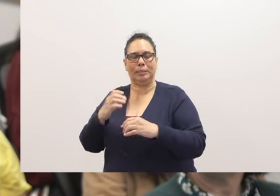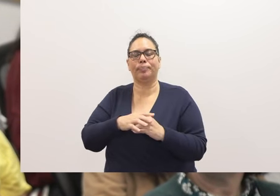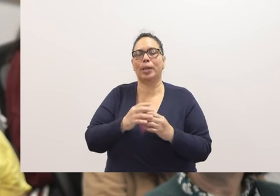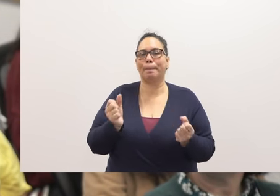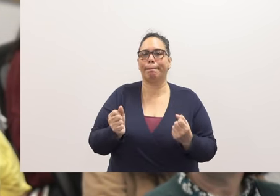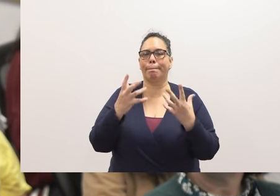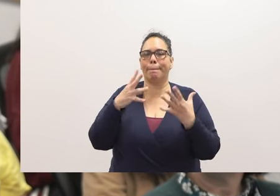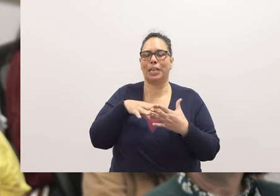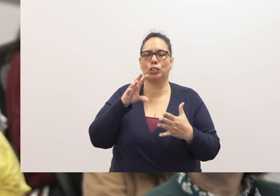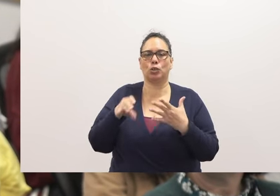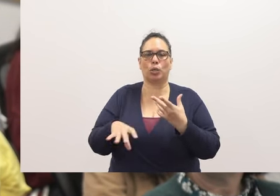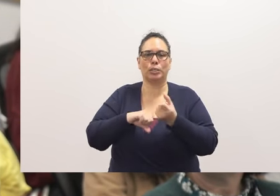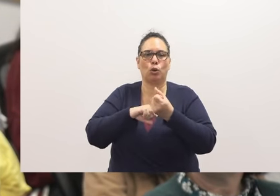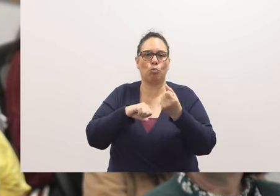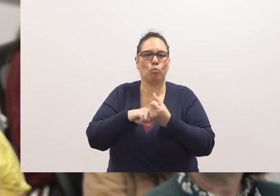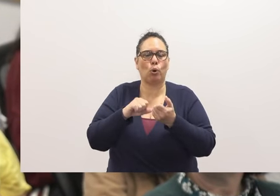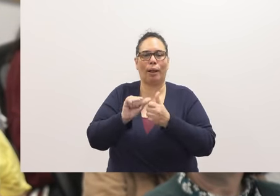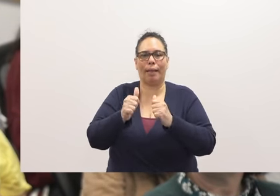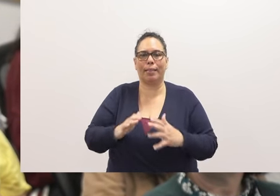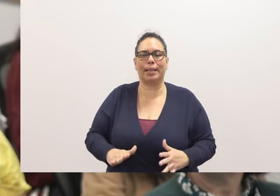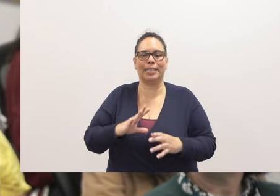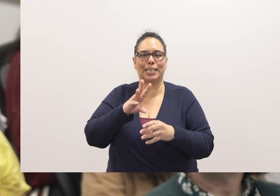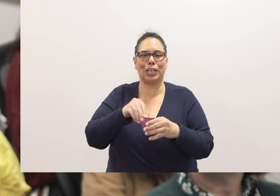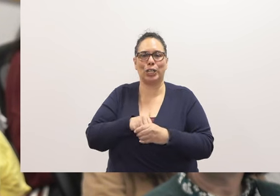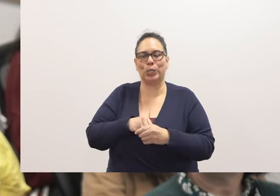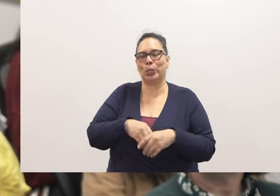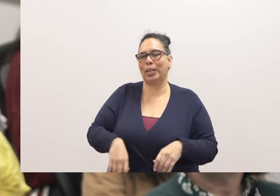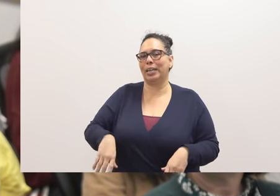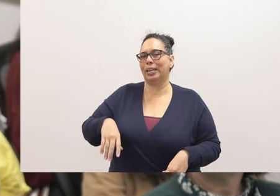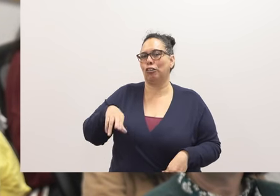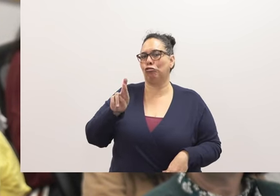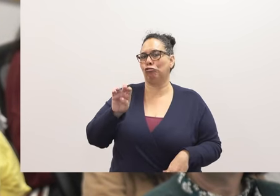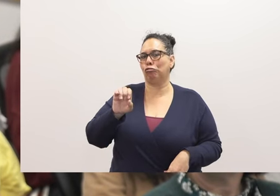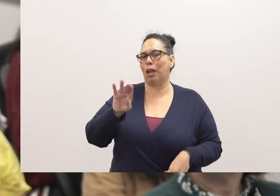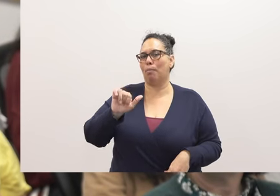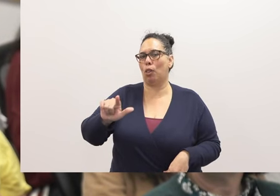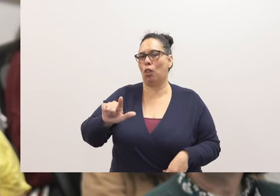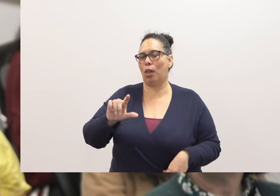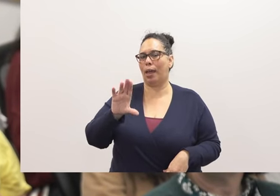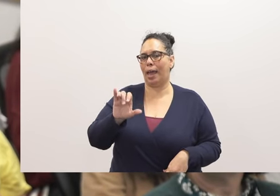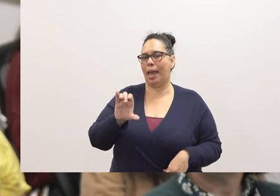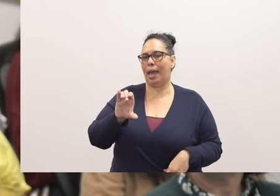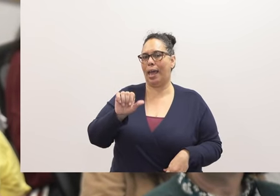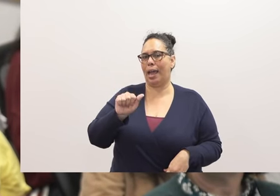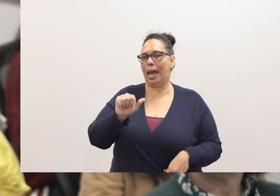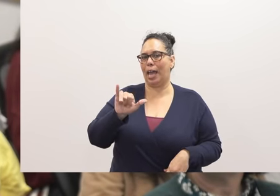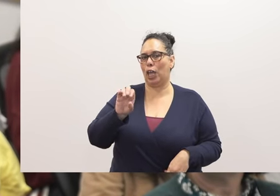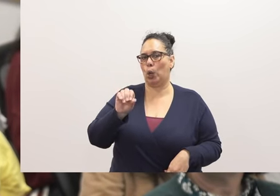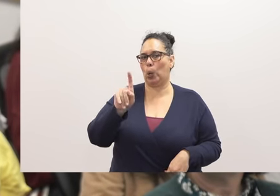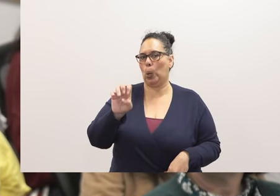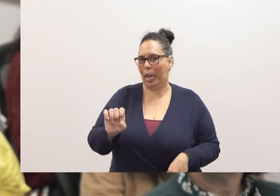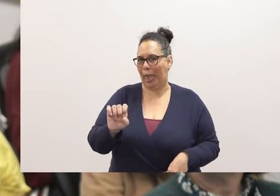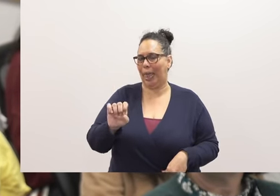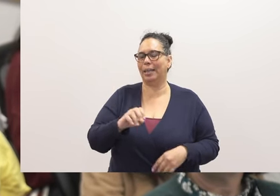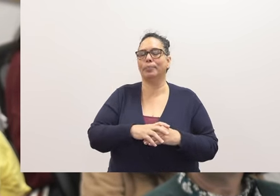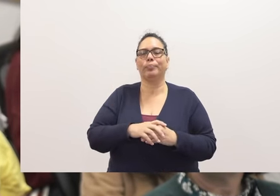of our students supported these athletes, including our mascot, Rebel the Coyote. Much improvement in the spirit of